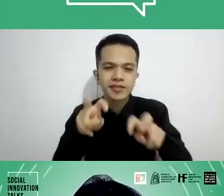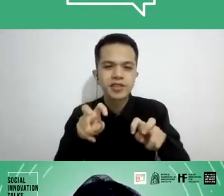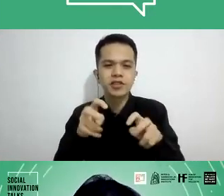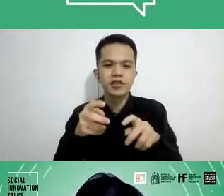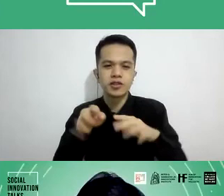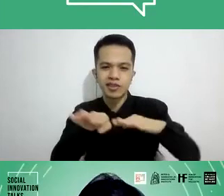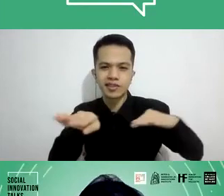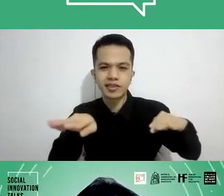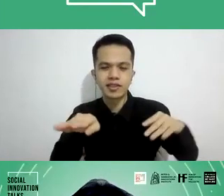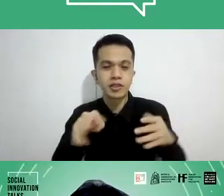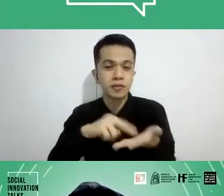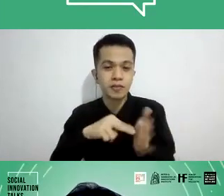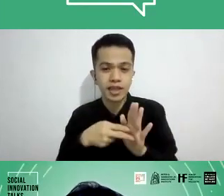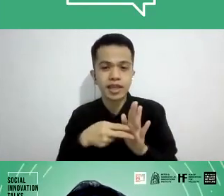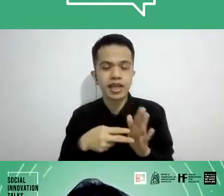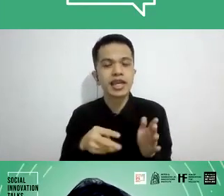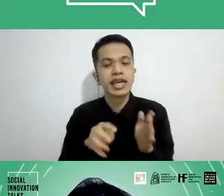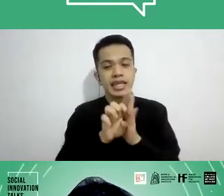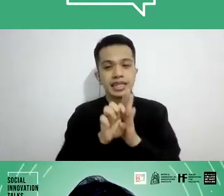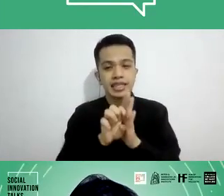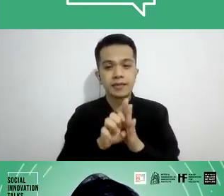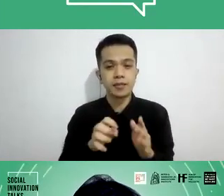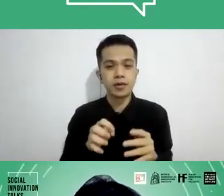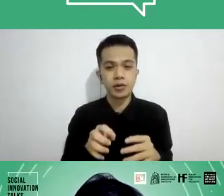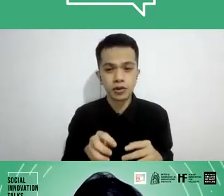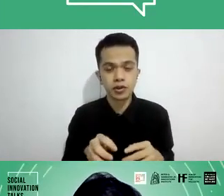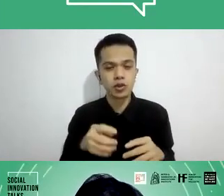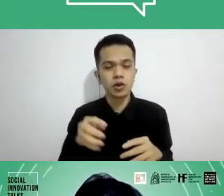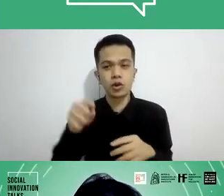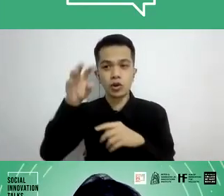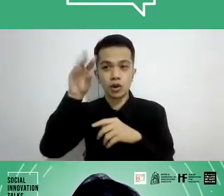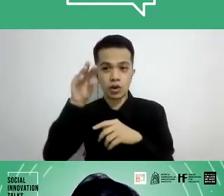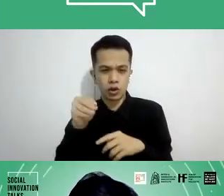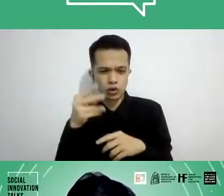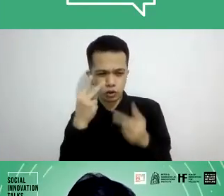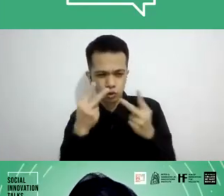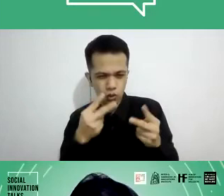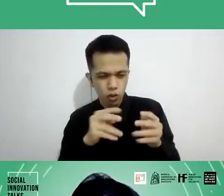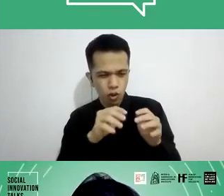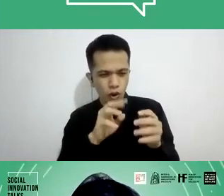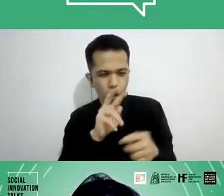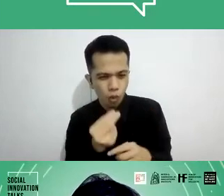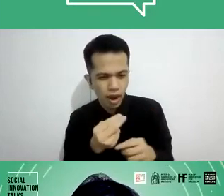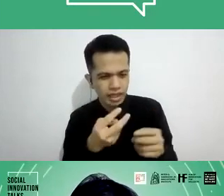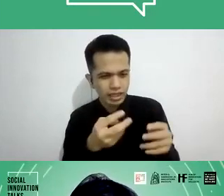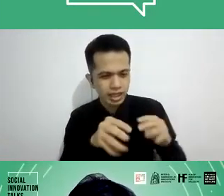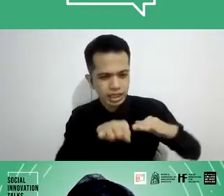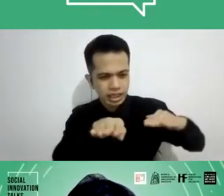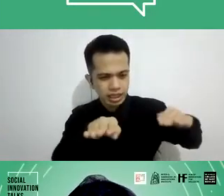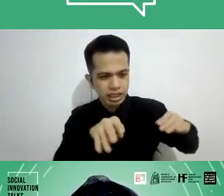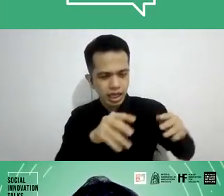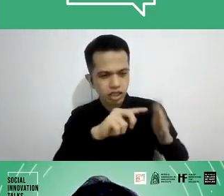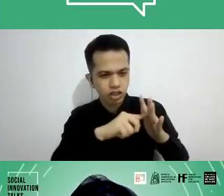traffic. Meaning, when the traffic system is aware of certain patterns of when traffic builds up, such